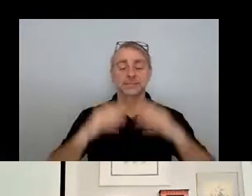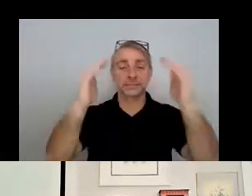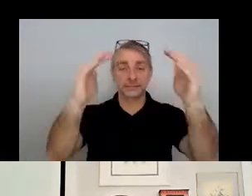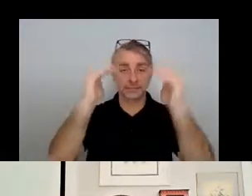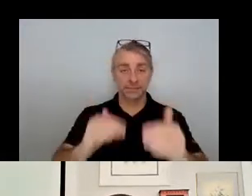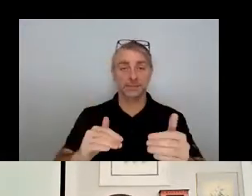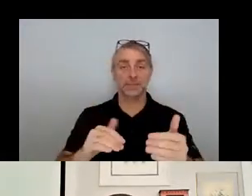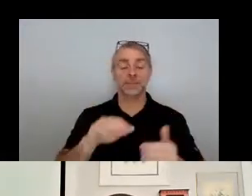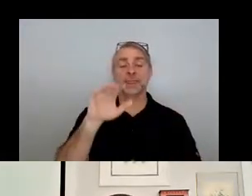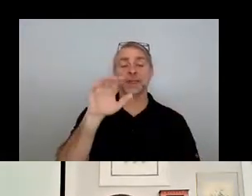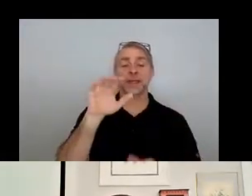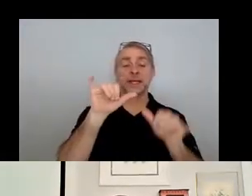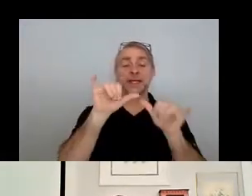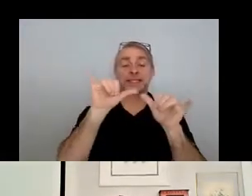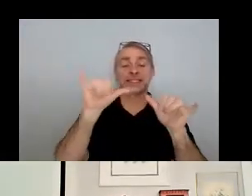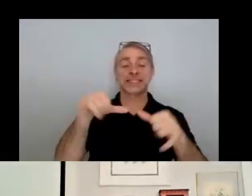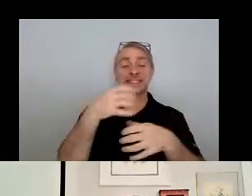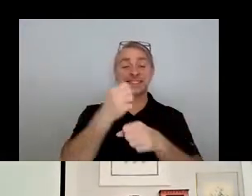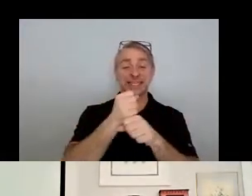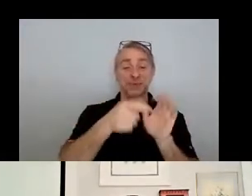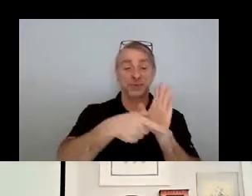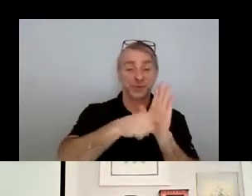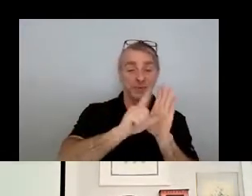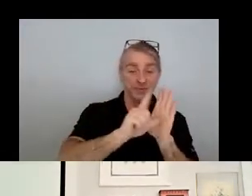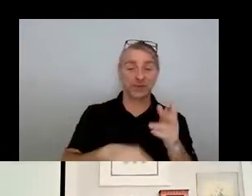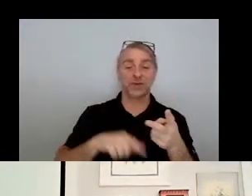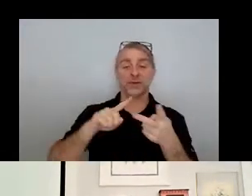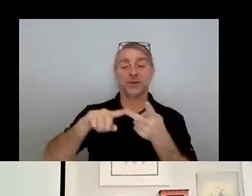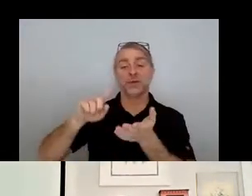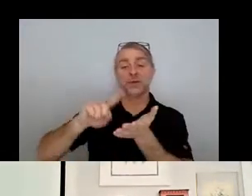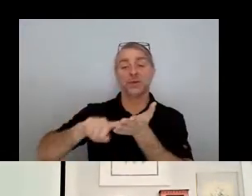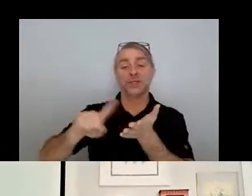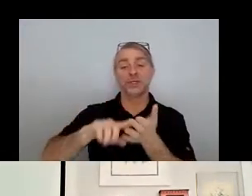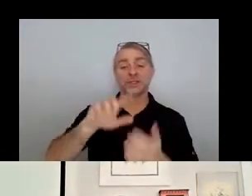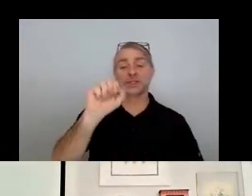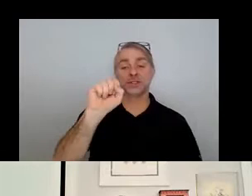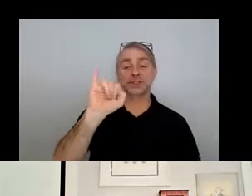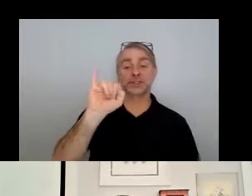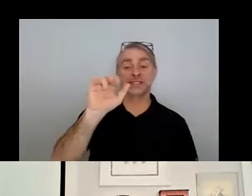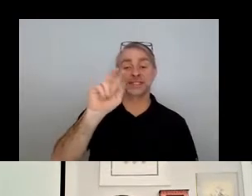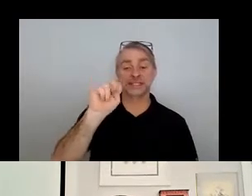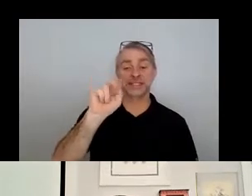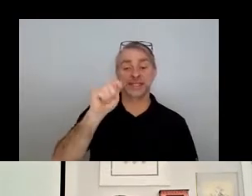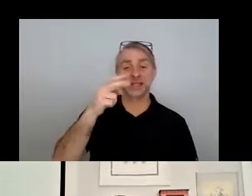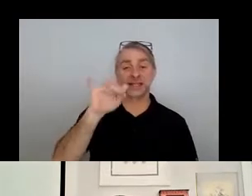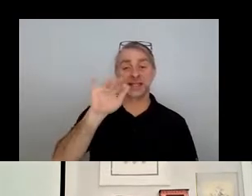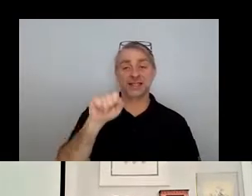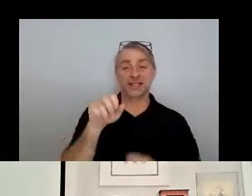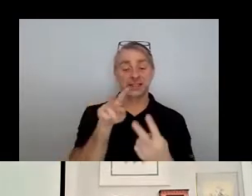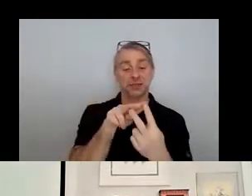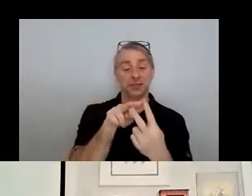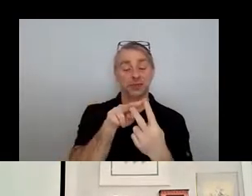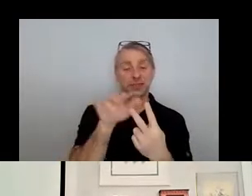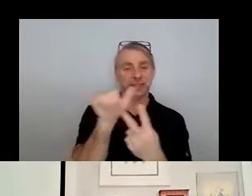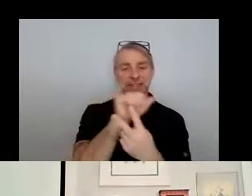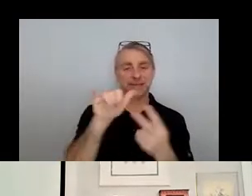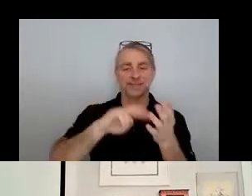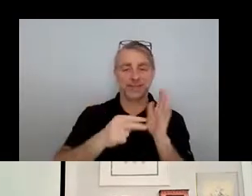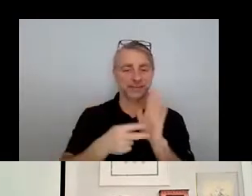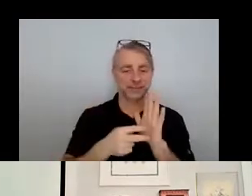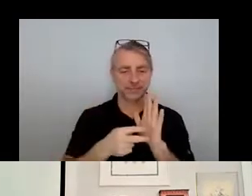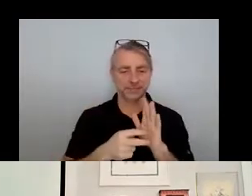and research synthesis. I think about those as synonymous. And I reserve those terms to think